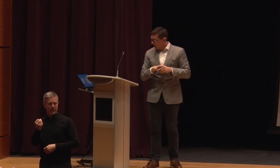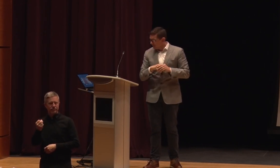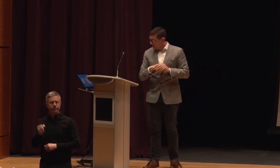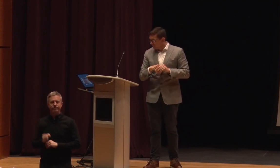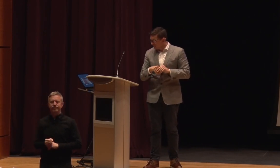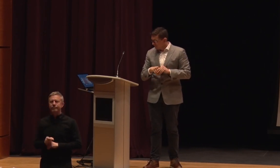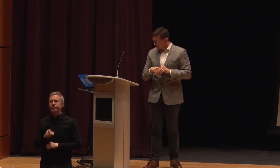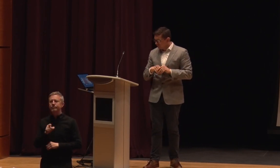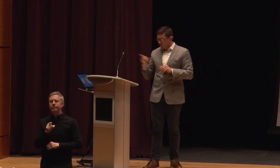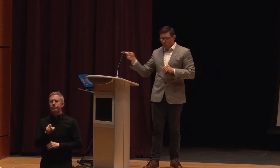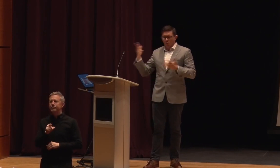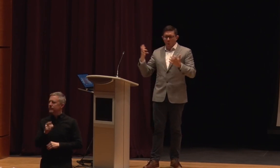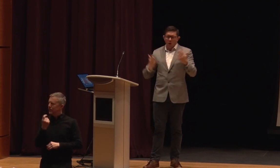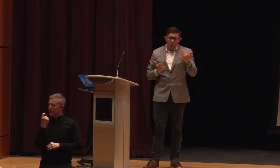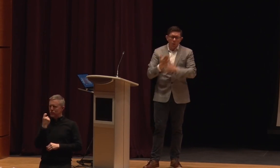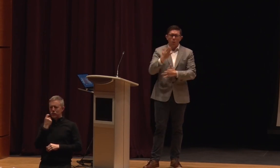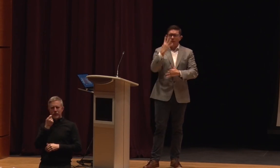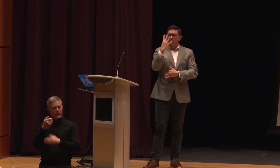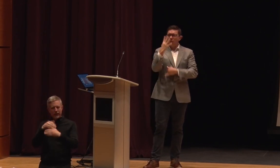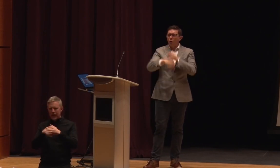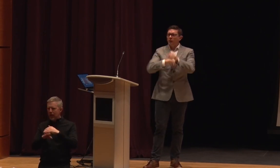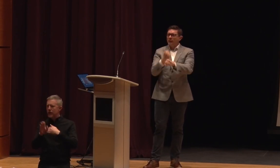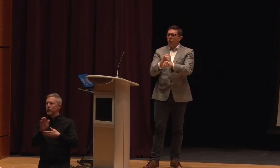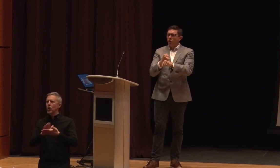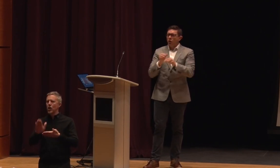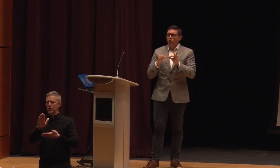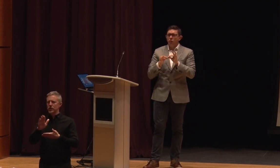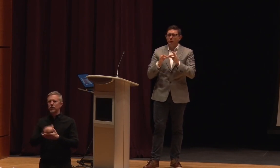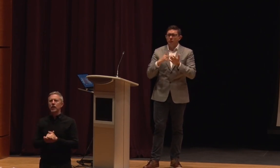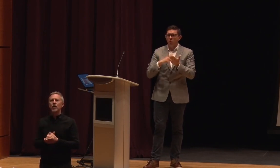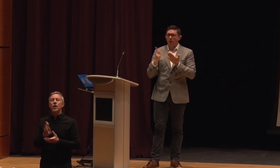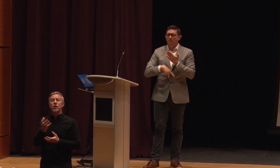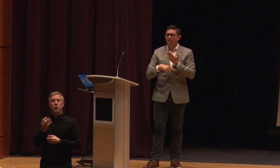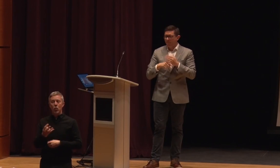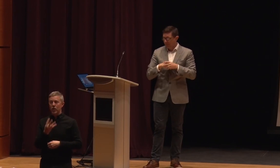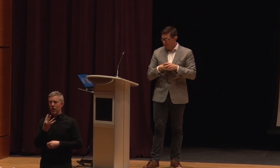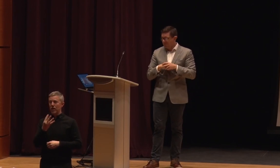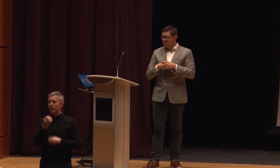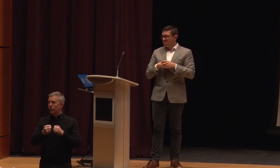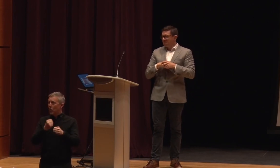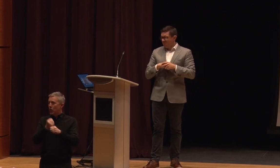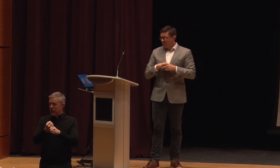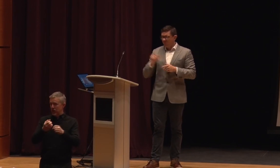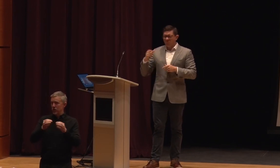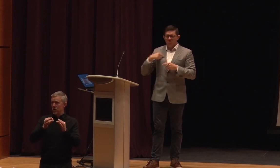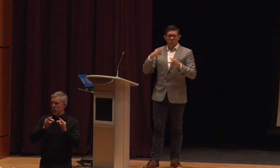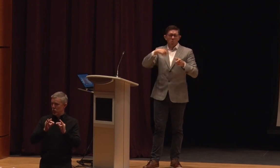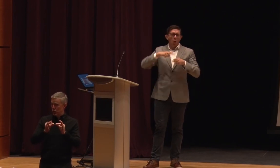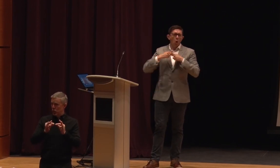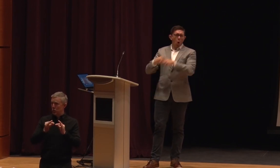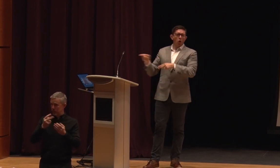She was just entering college, and she wanted to go through the 4-year interpreting program.